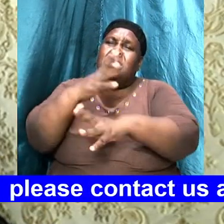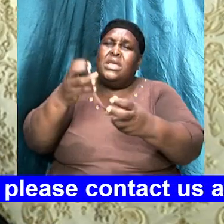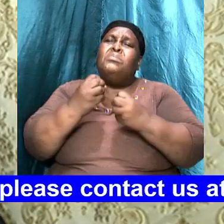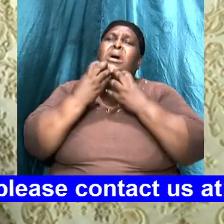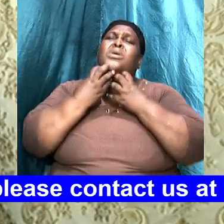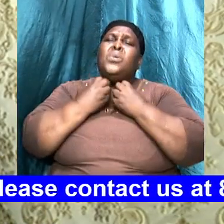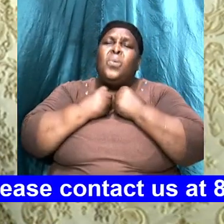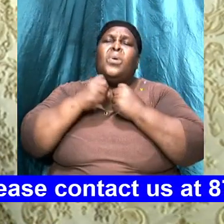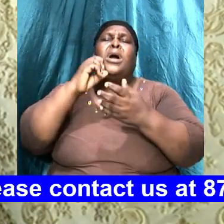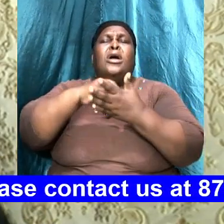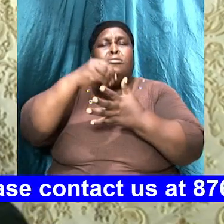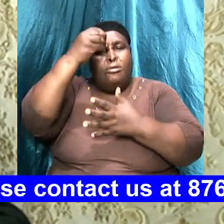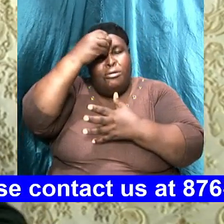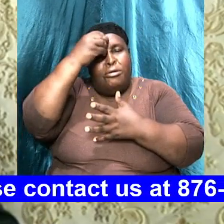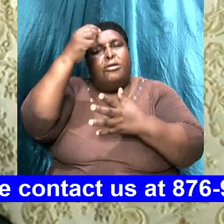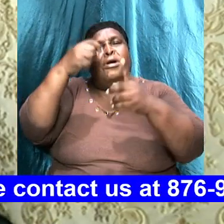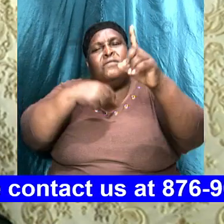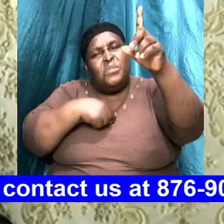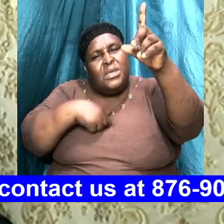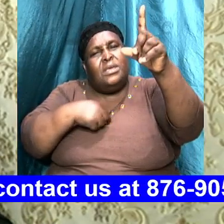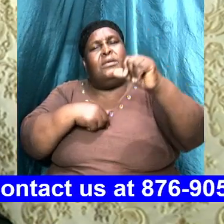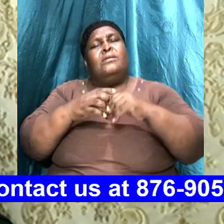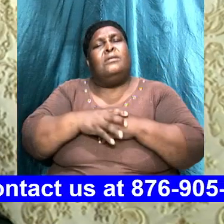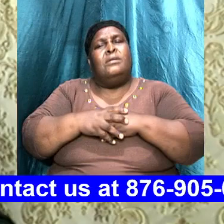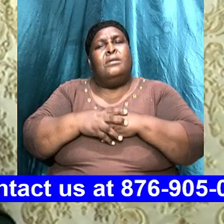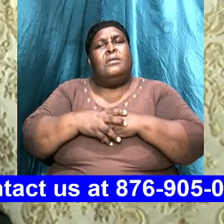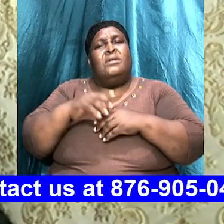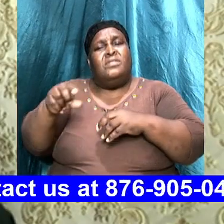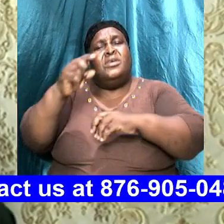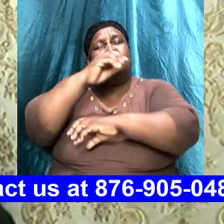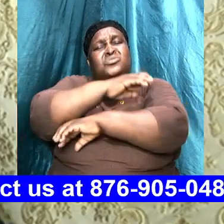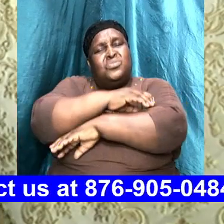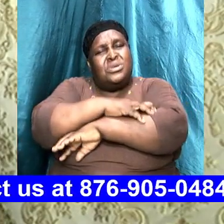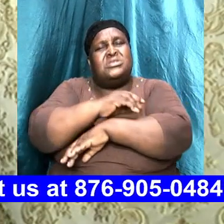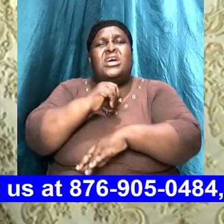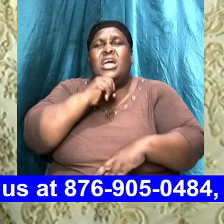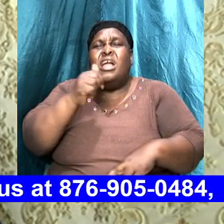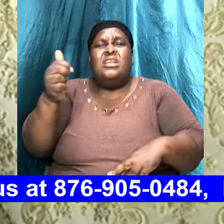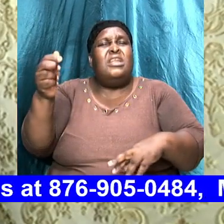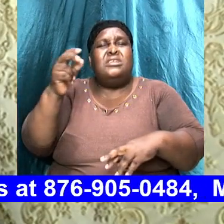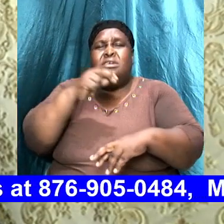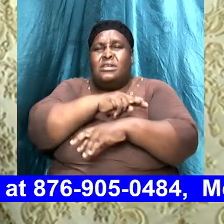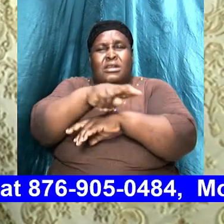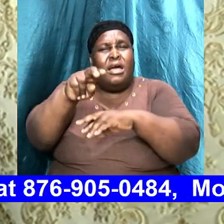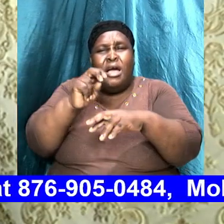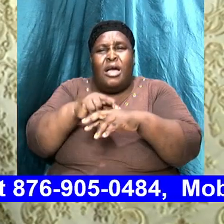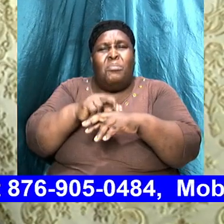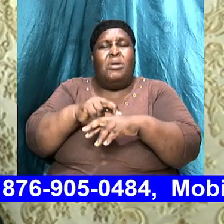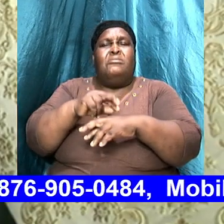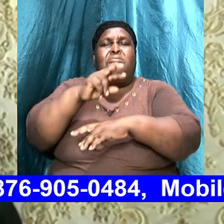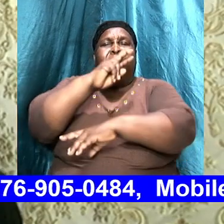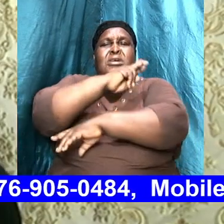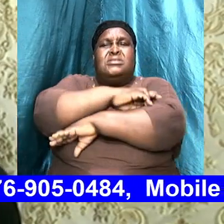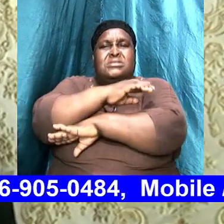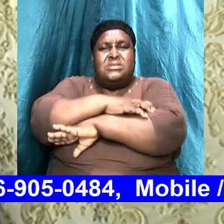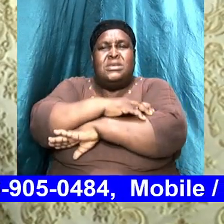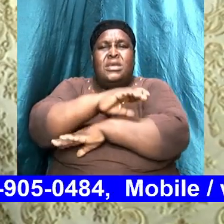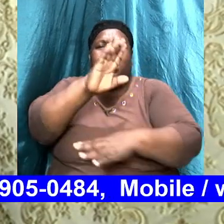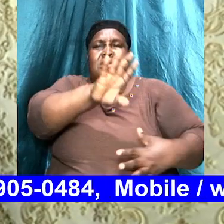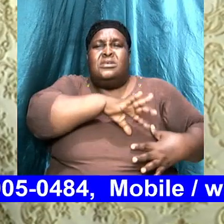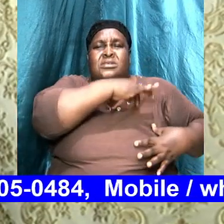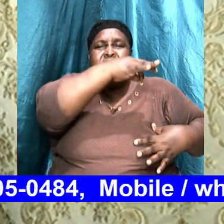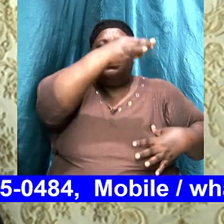me amen this rest that Jesus was talking about was not a physical rest amen but it was a